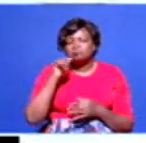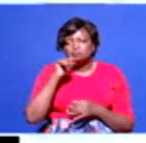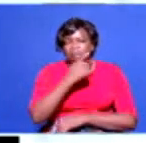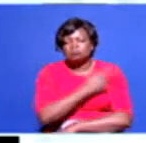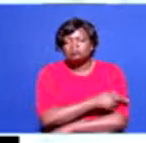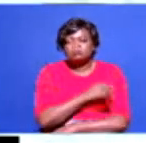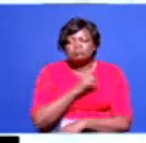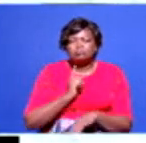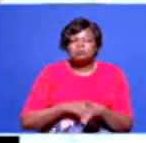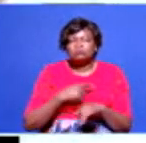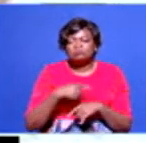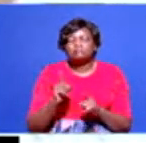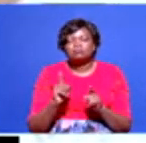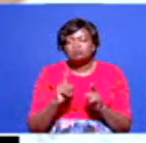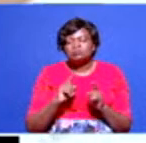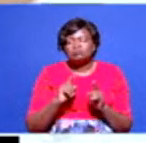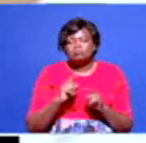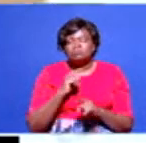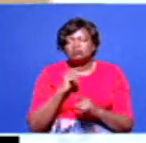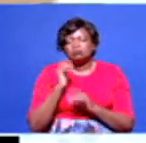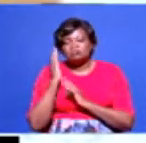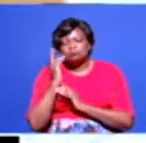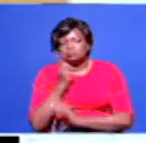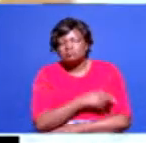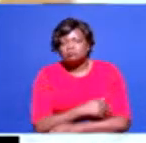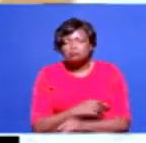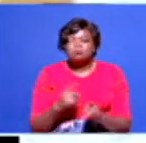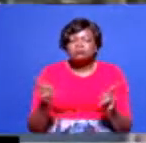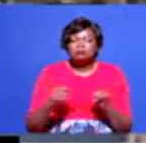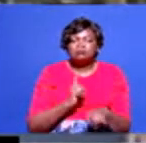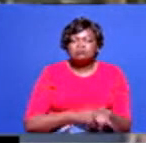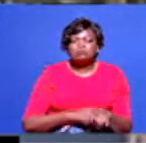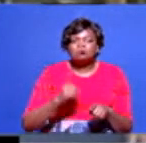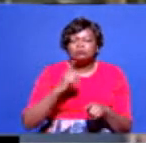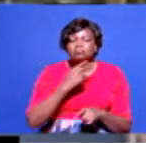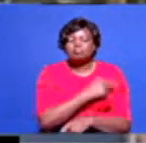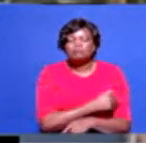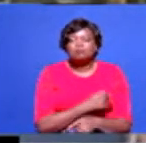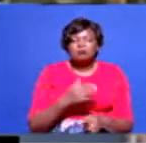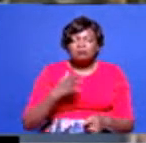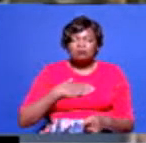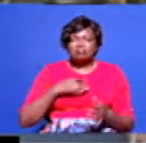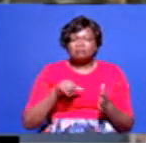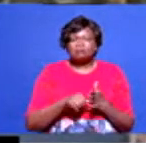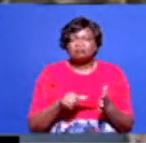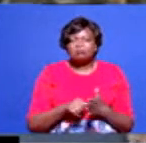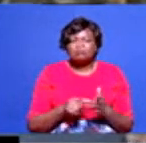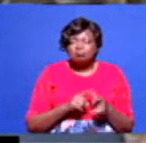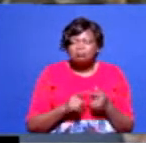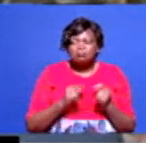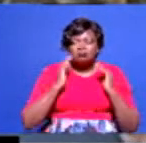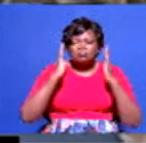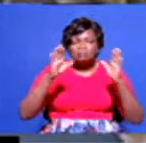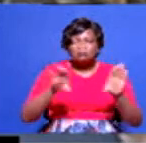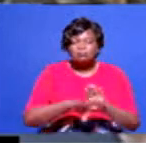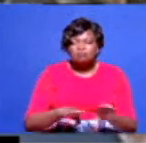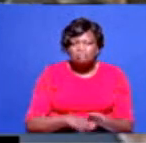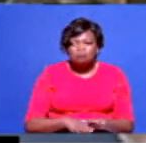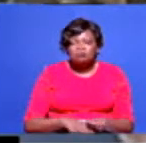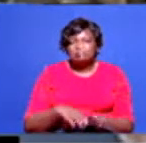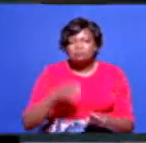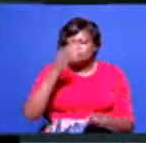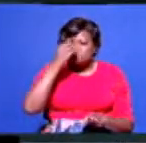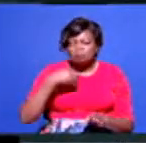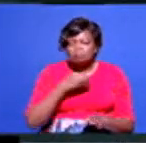brief hospitalization at the Nairobi Hospital for chest pains. He was a committed member of the Roman Catholic